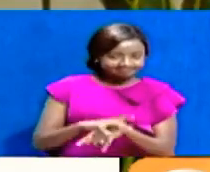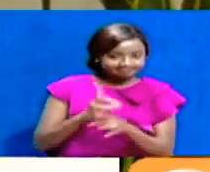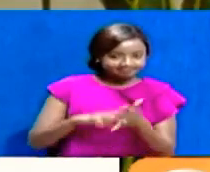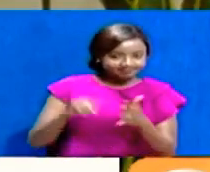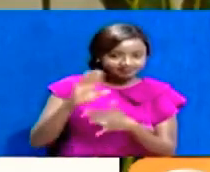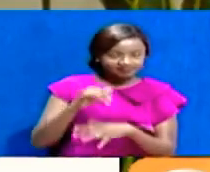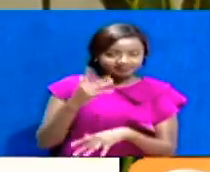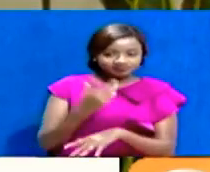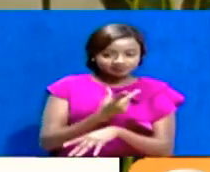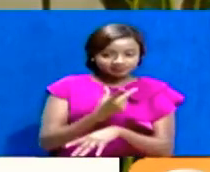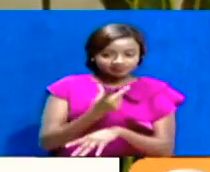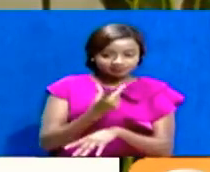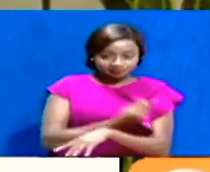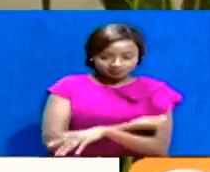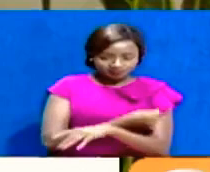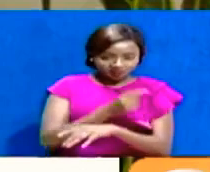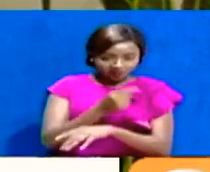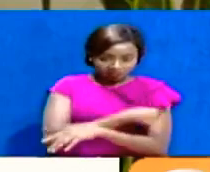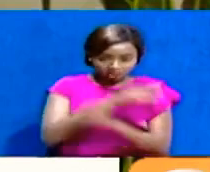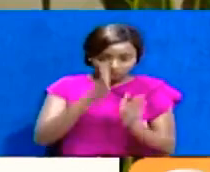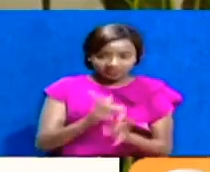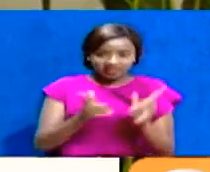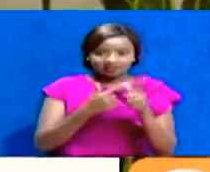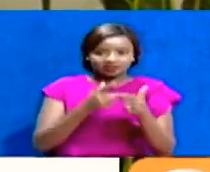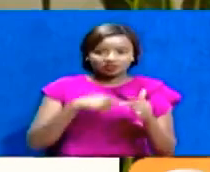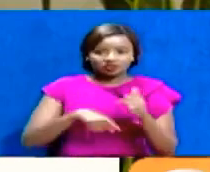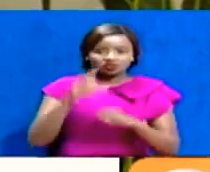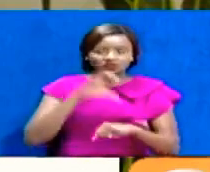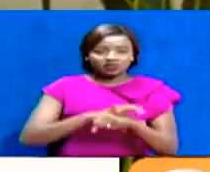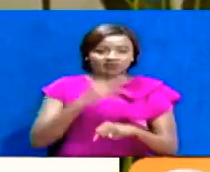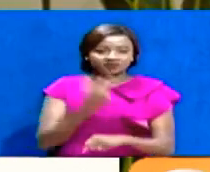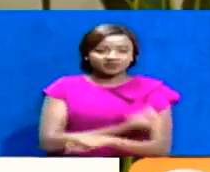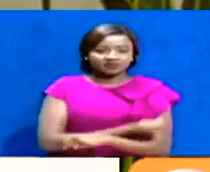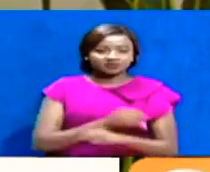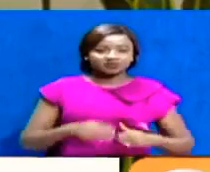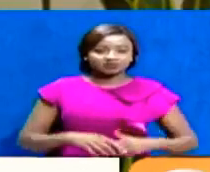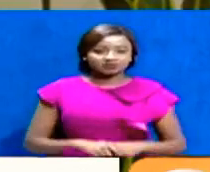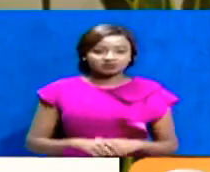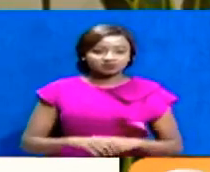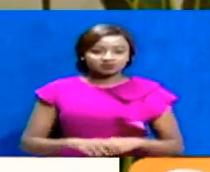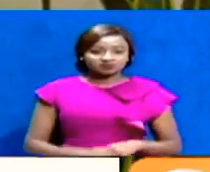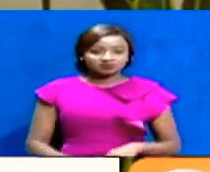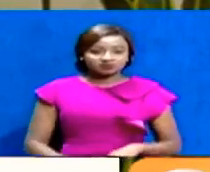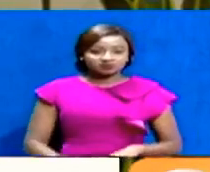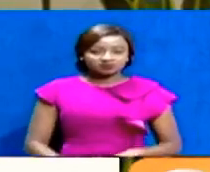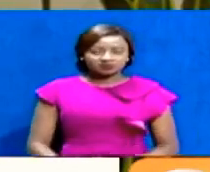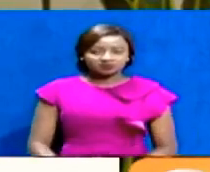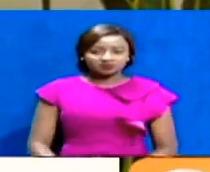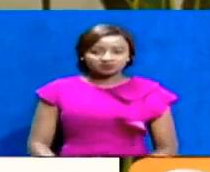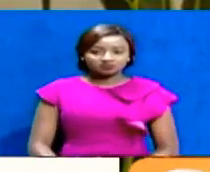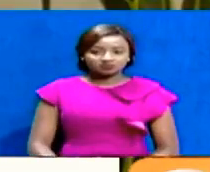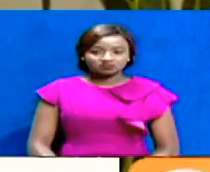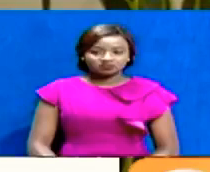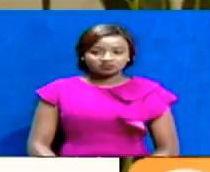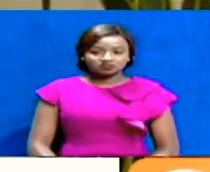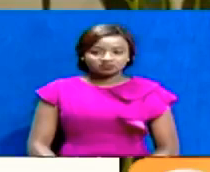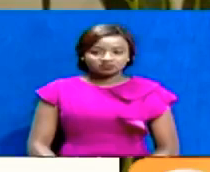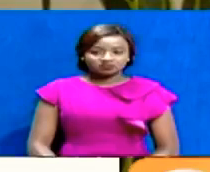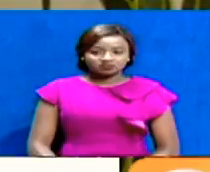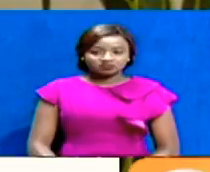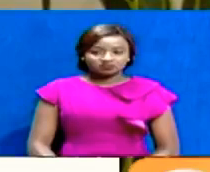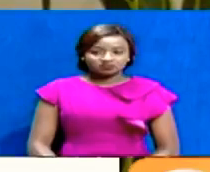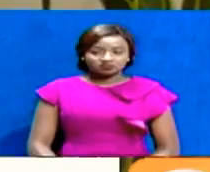we talk to our immunologists, and particularly, and I want to thank Professor Gontier because he's the one who's giving me guidance in this. He's one